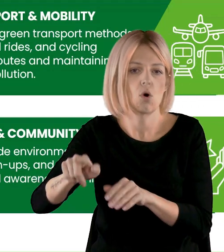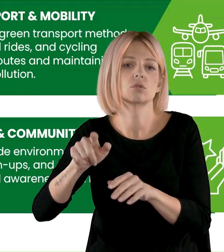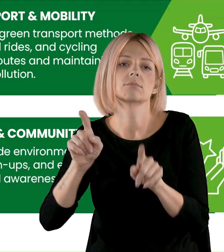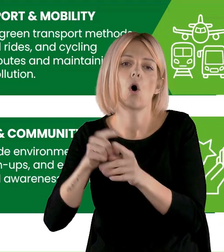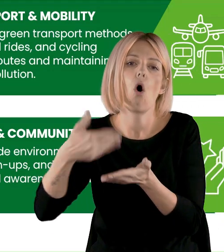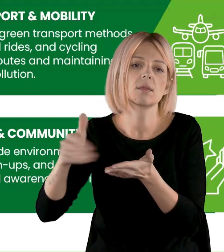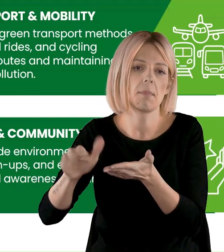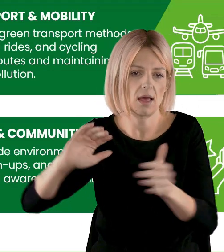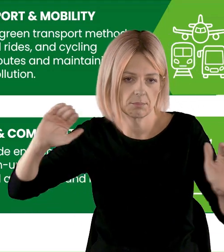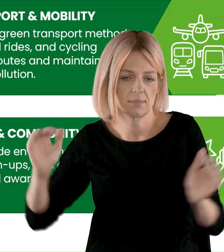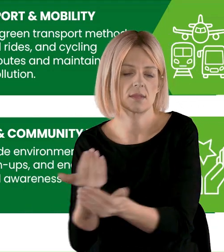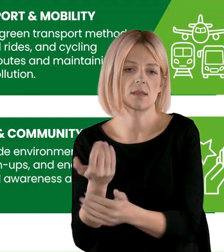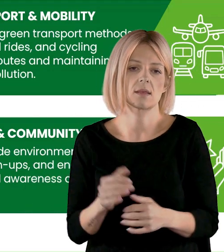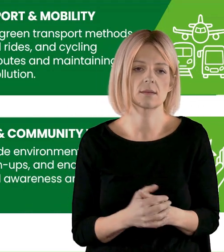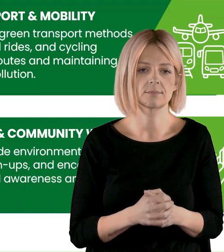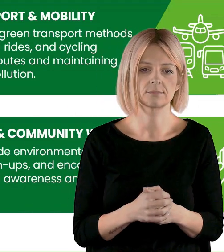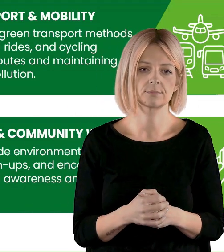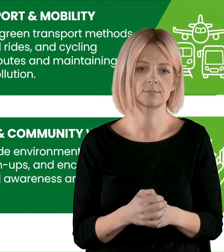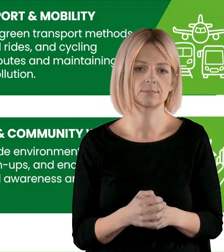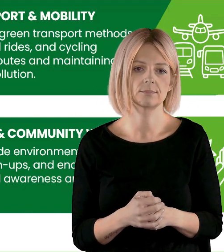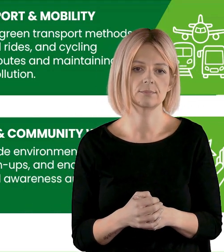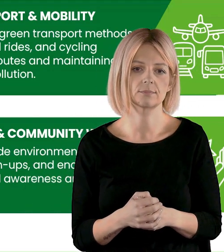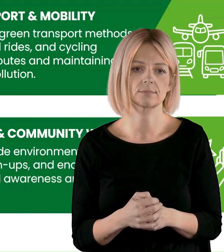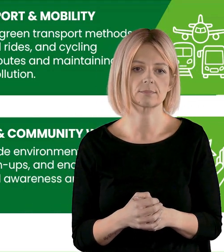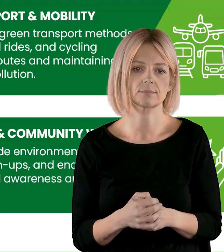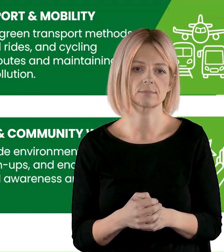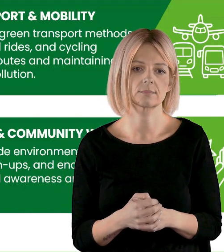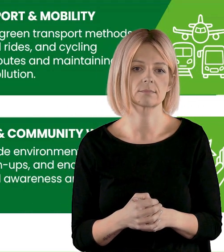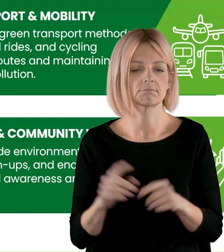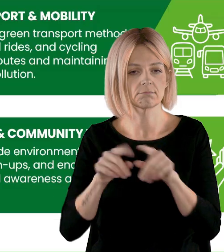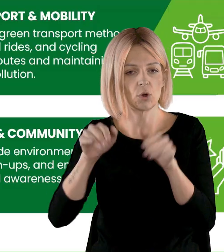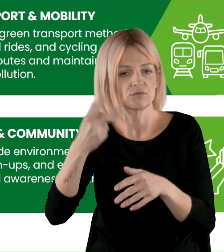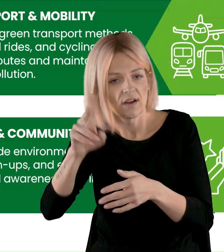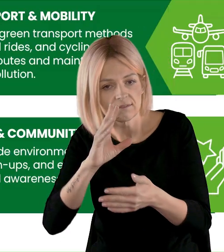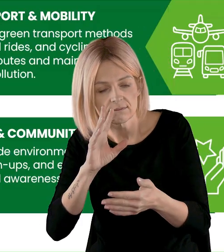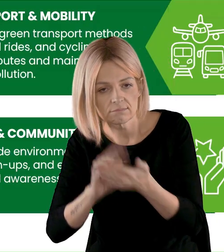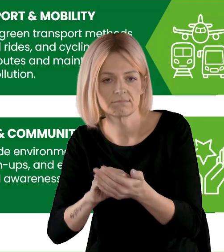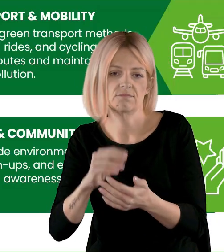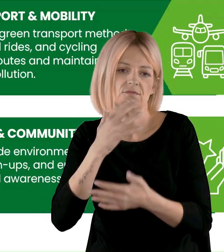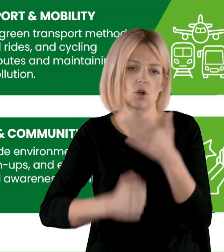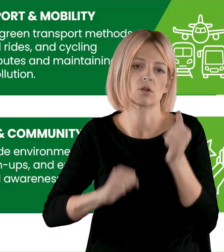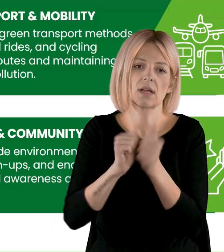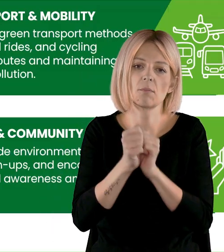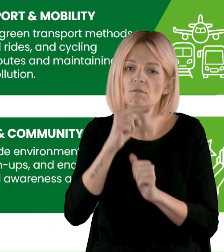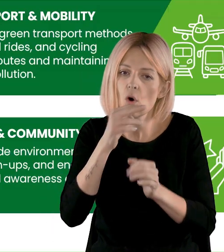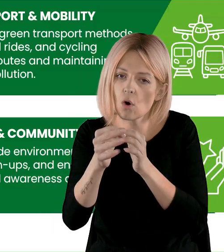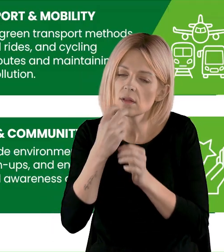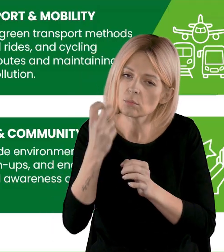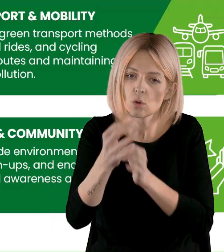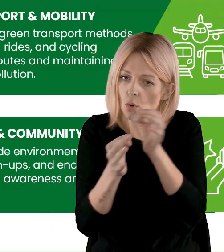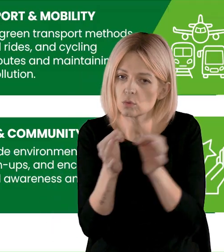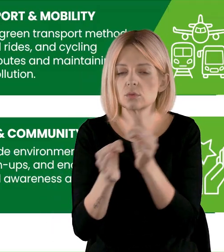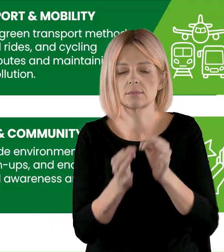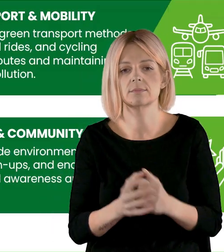design energy-efficient homes, use recycled materials, and install solar panels for better